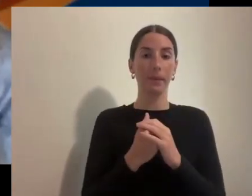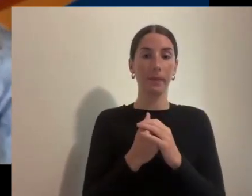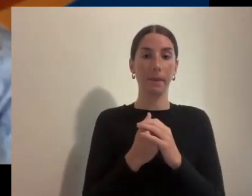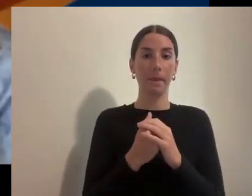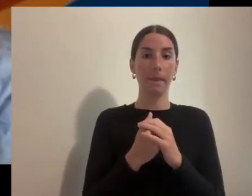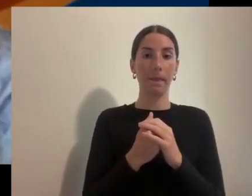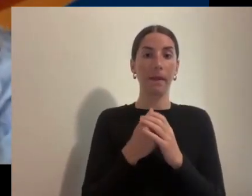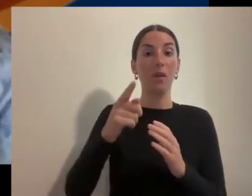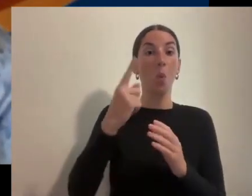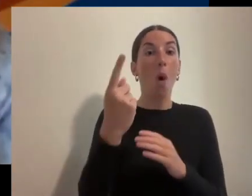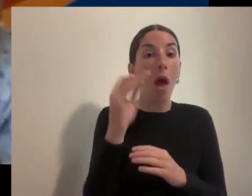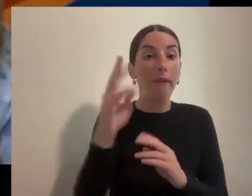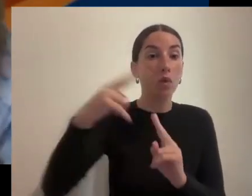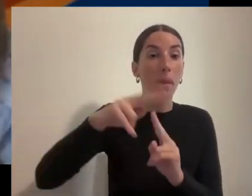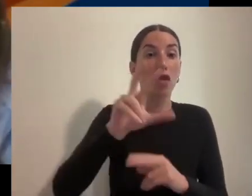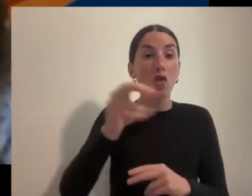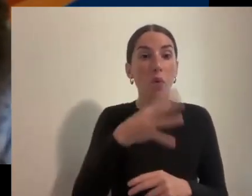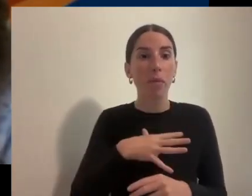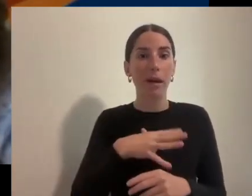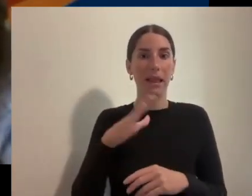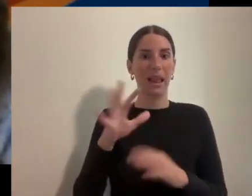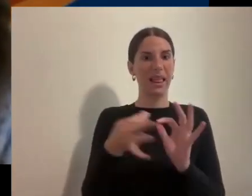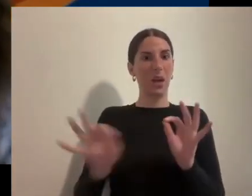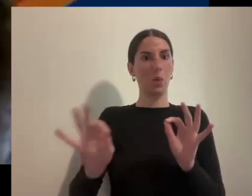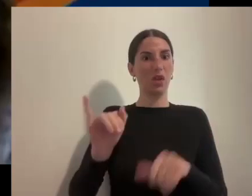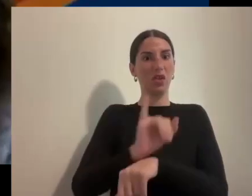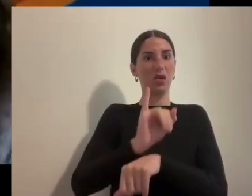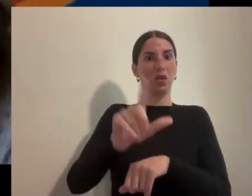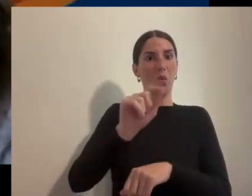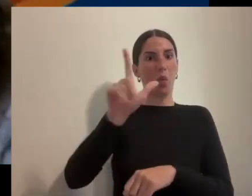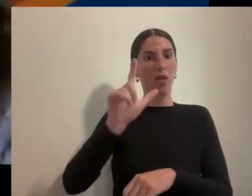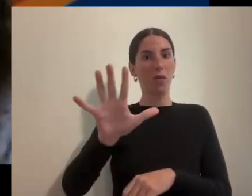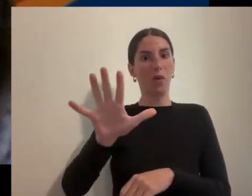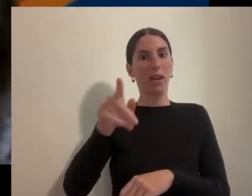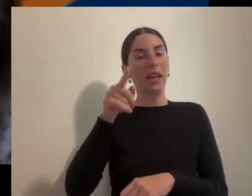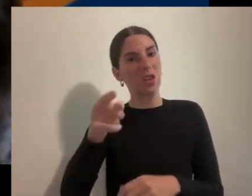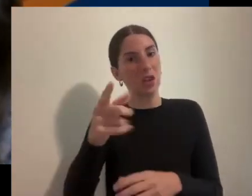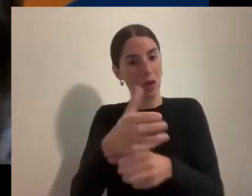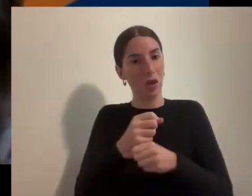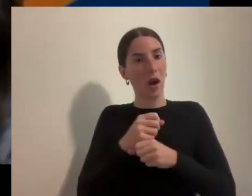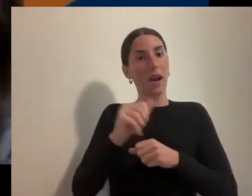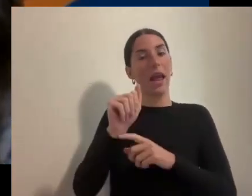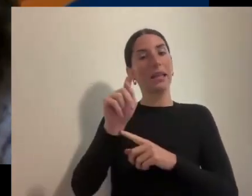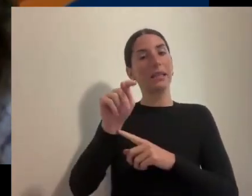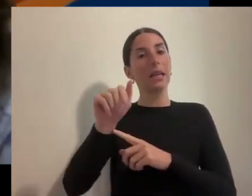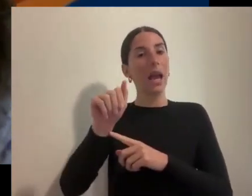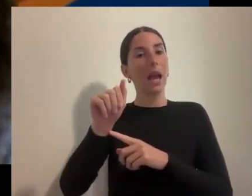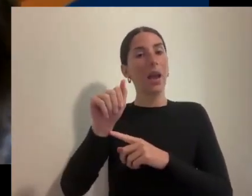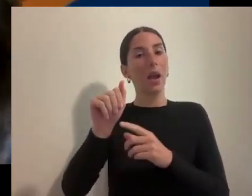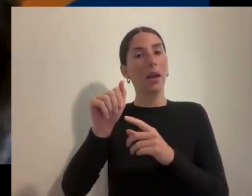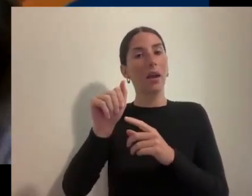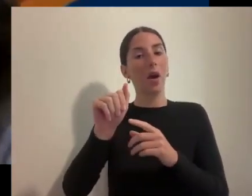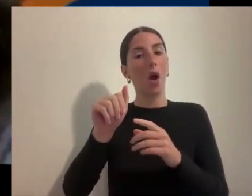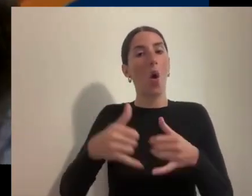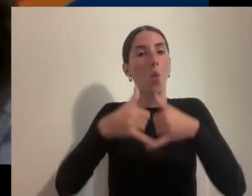language industry in 2023 and recipient of ATA's Innovation Award in 2024. Nora will show